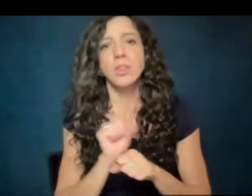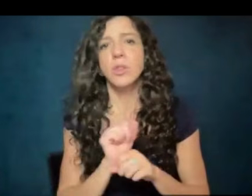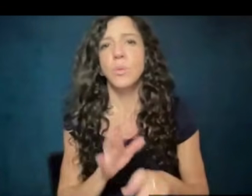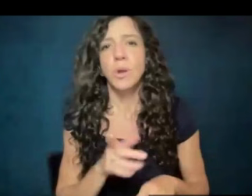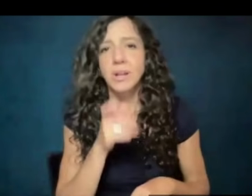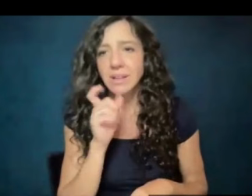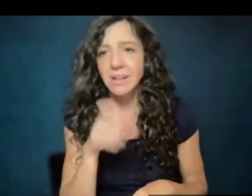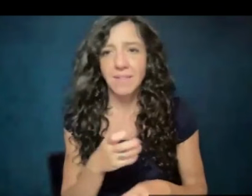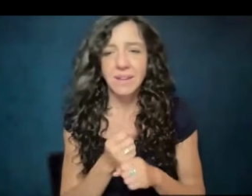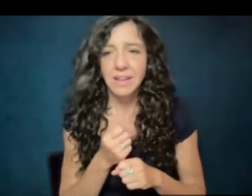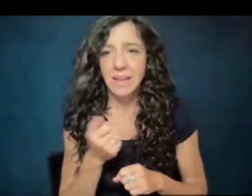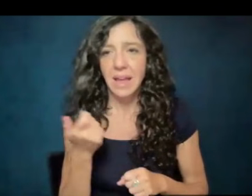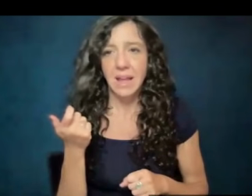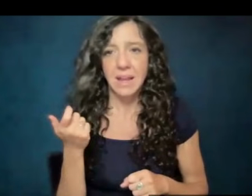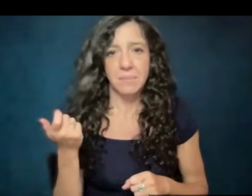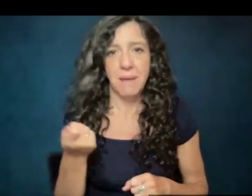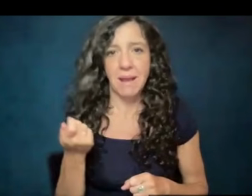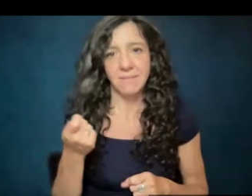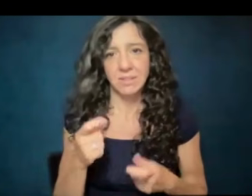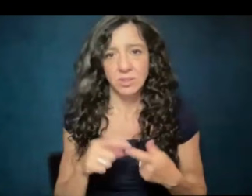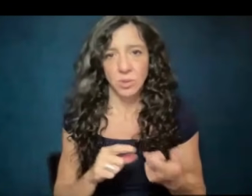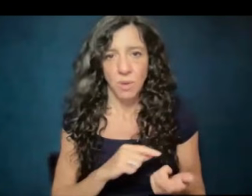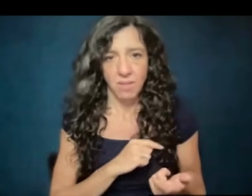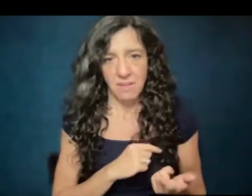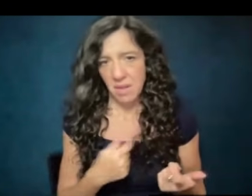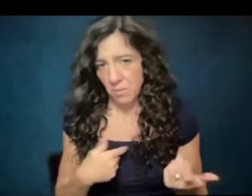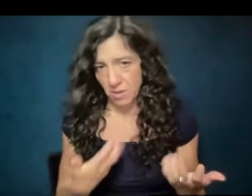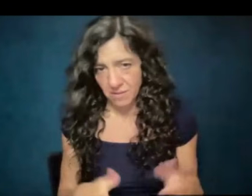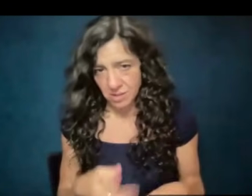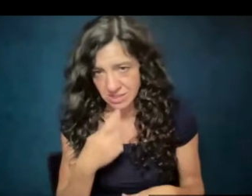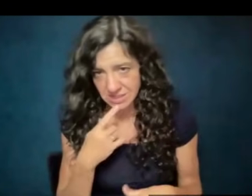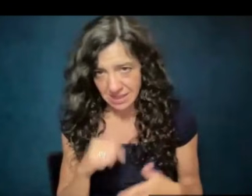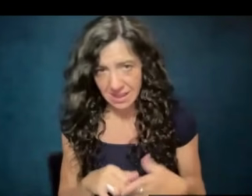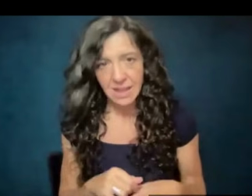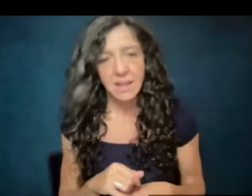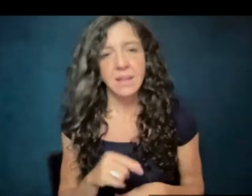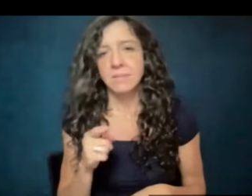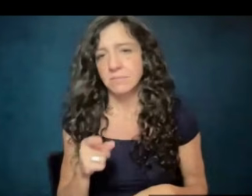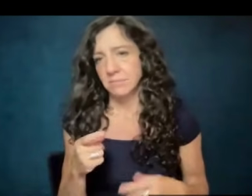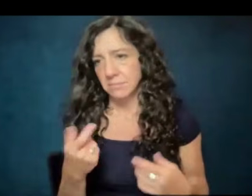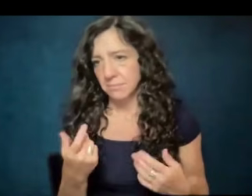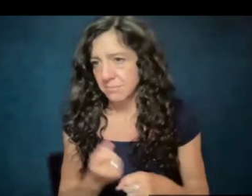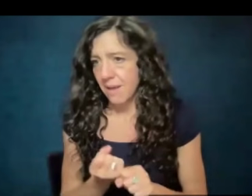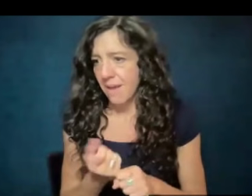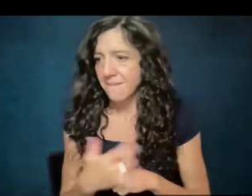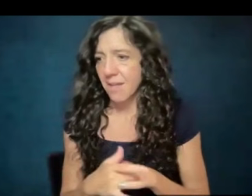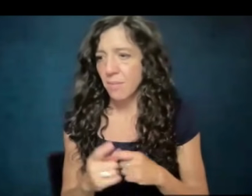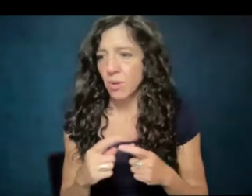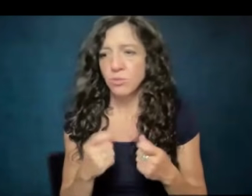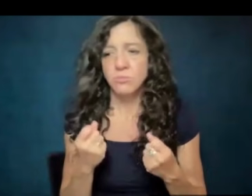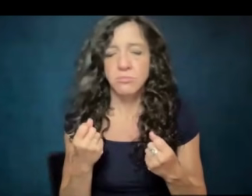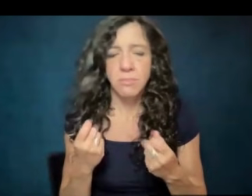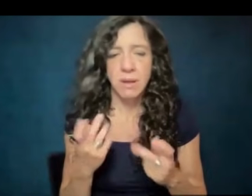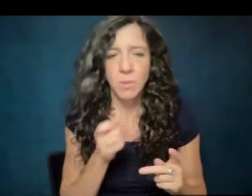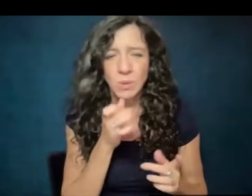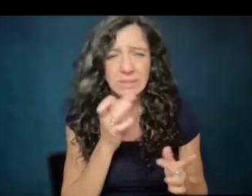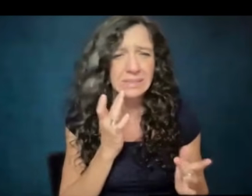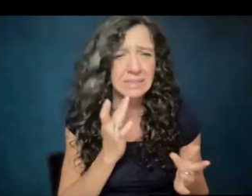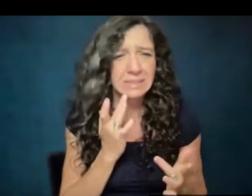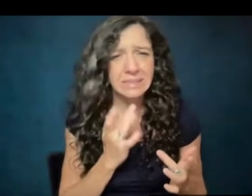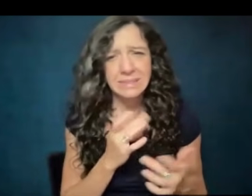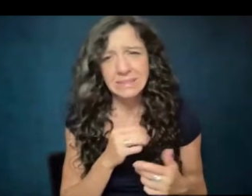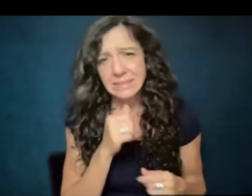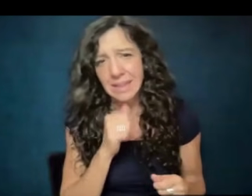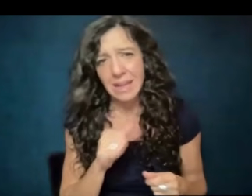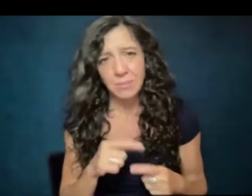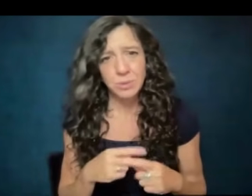qualify. We just talked about that. Opening this program to so many people who just fall short of meeting